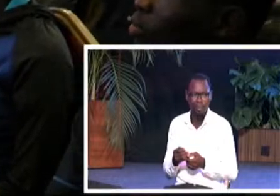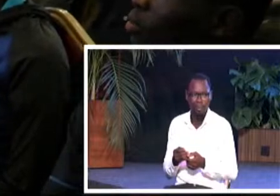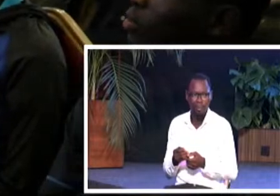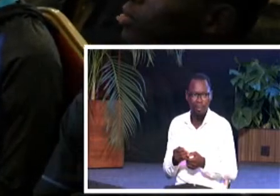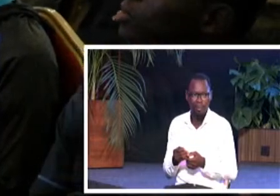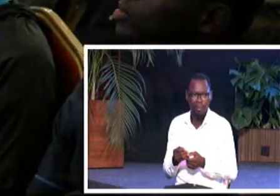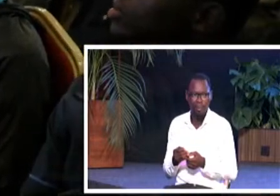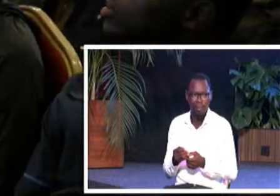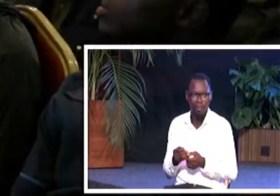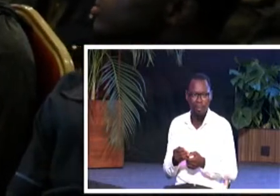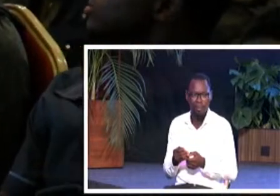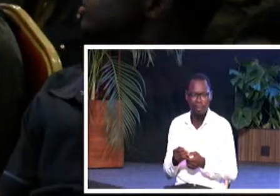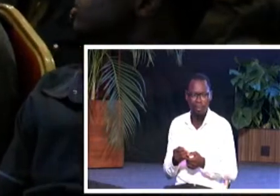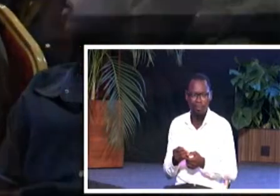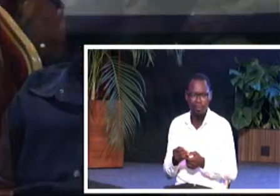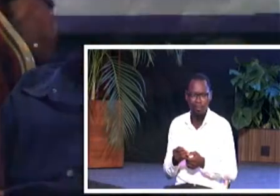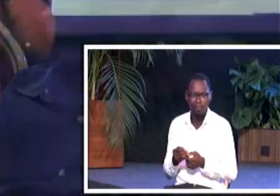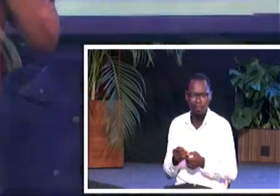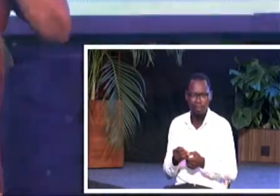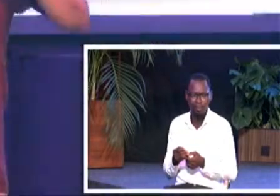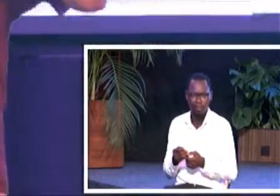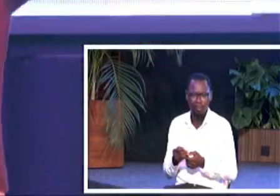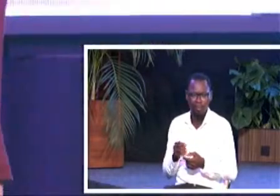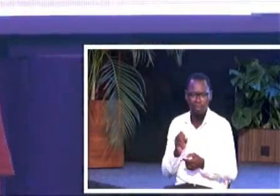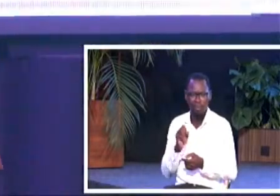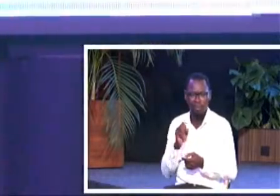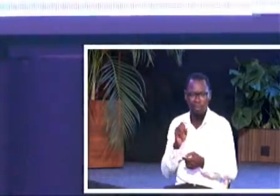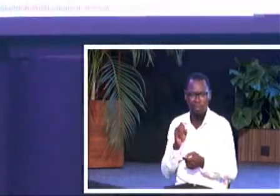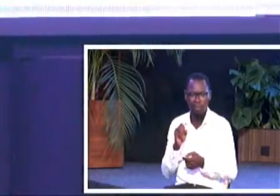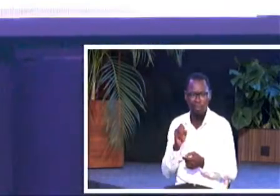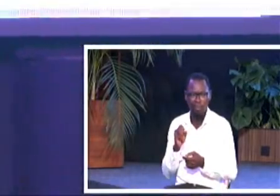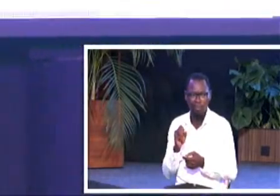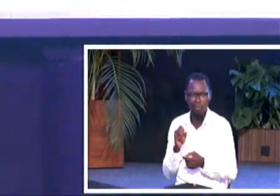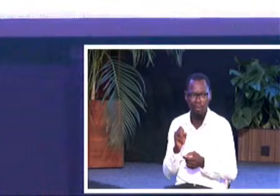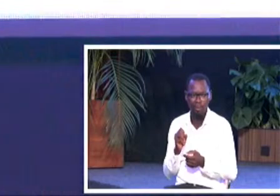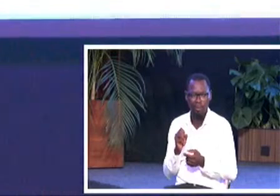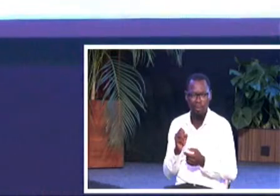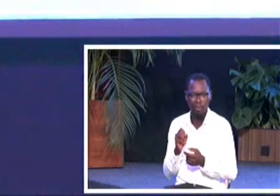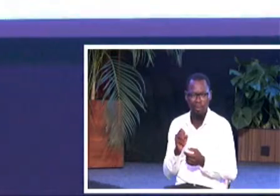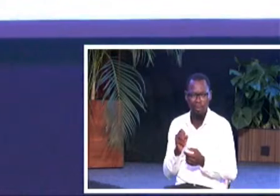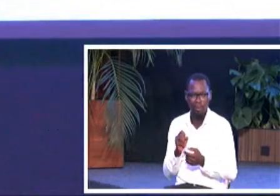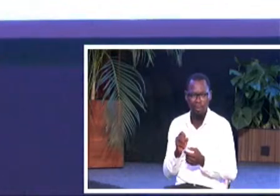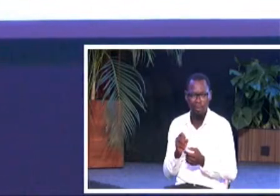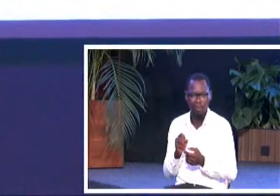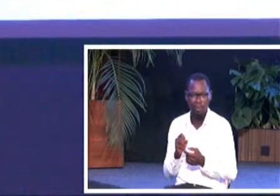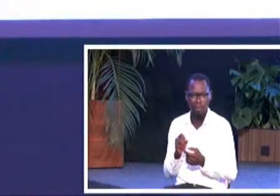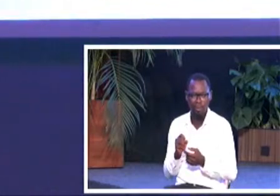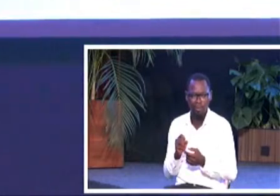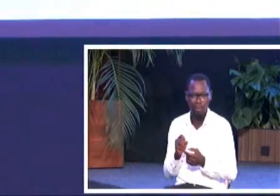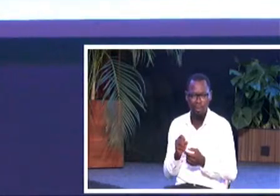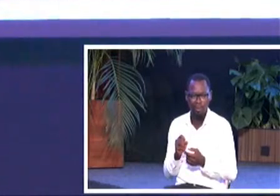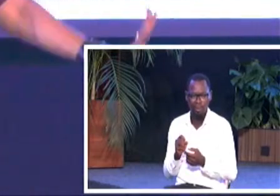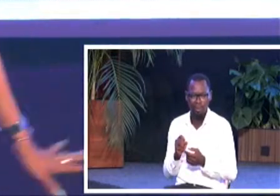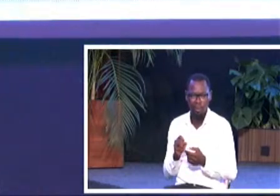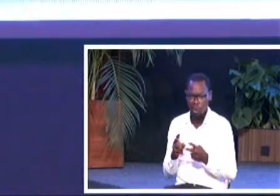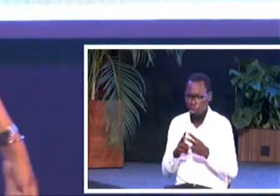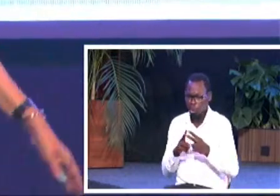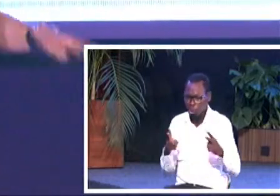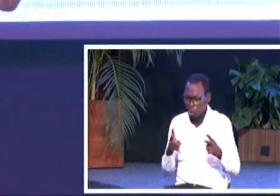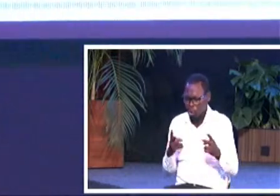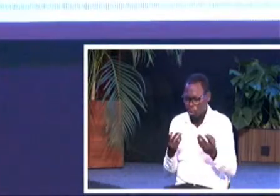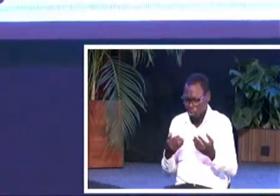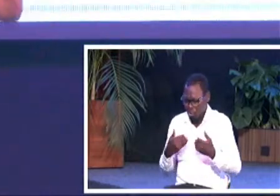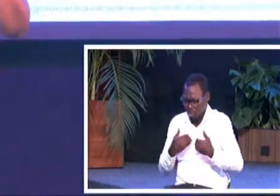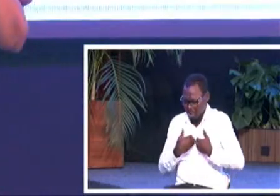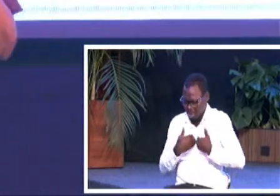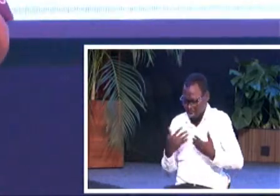Me, I'm not hearing the name. Eh? Okay. So imagine, you have a deal with this influencer, and you